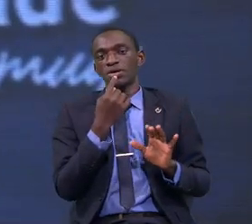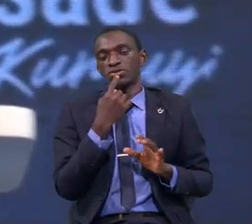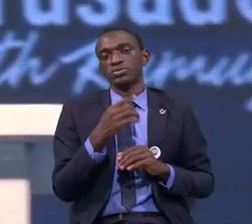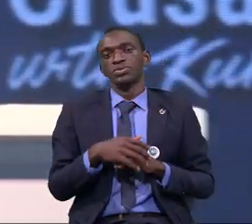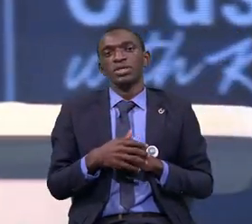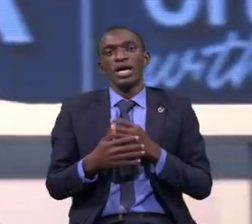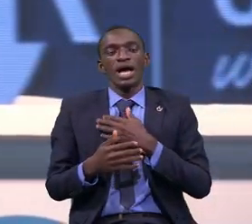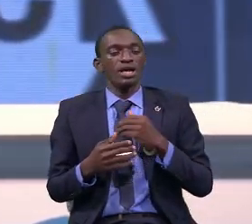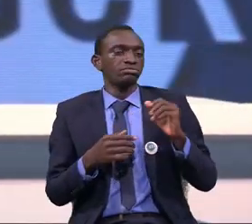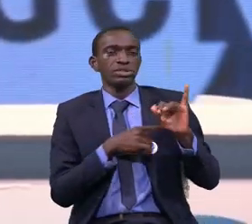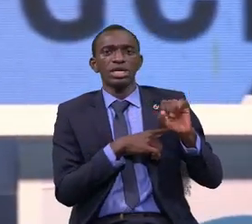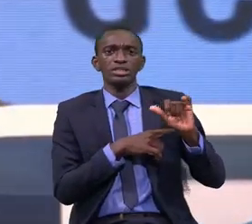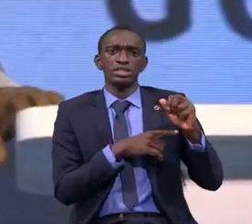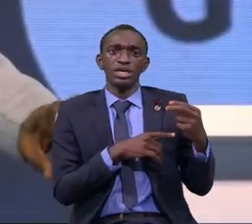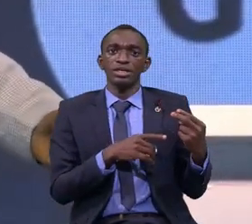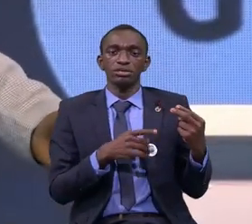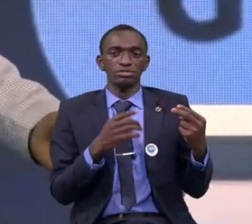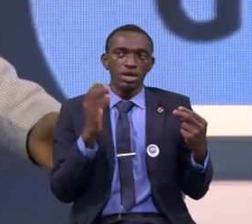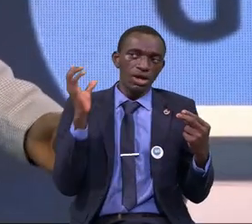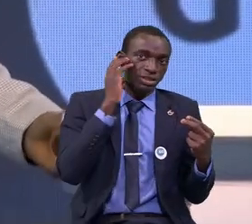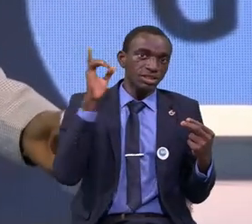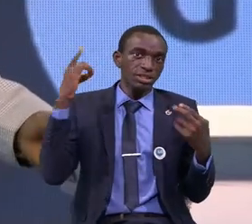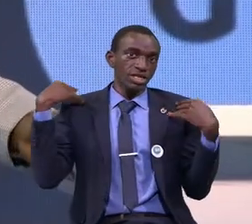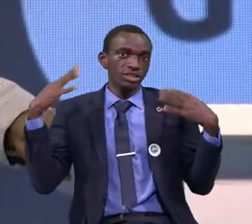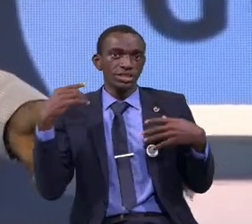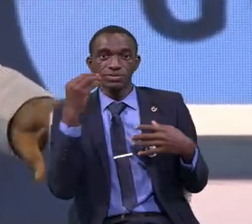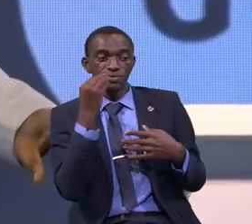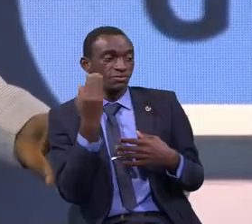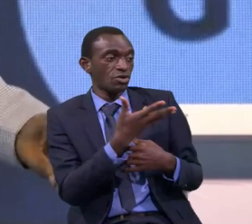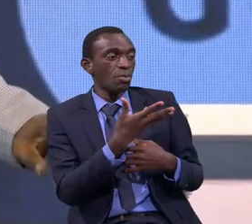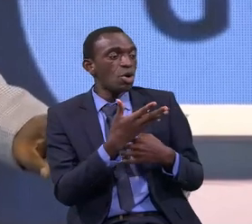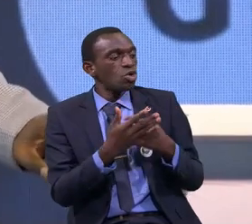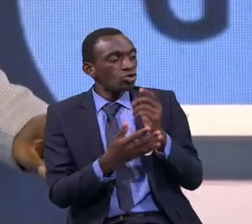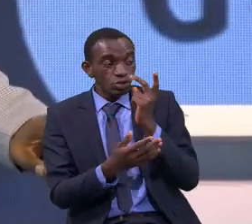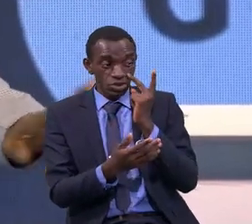And he said, lo, this has touched thy lips.